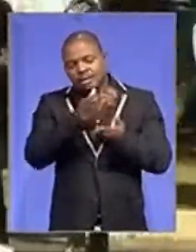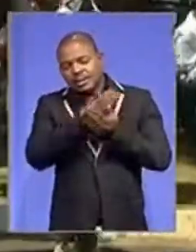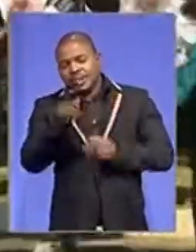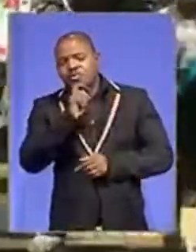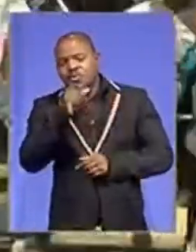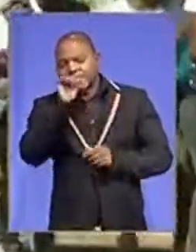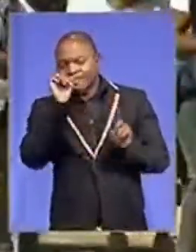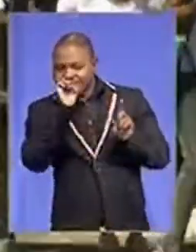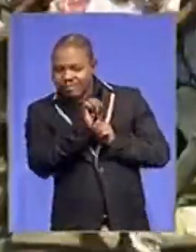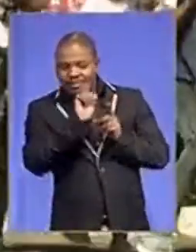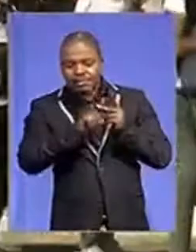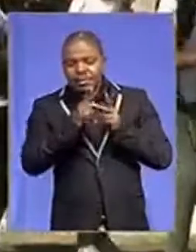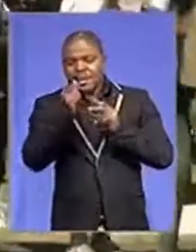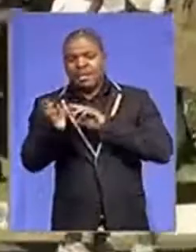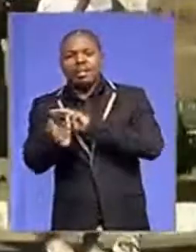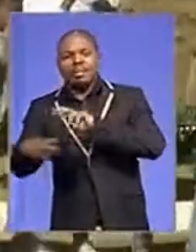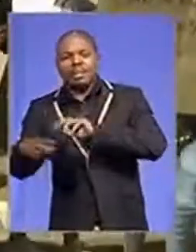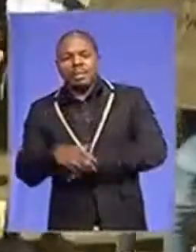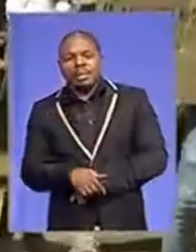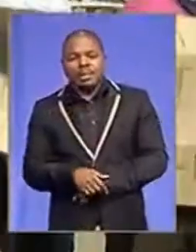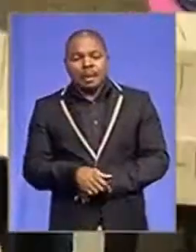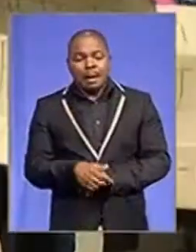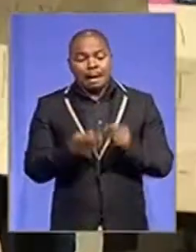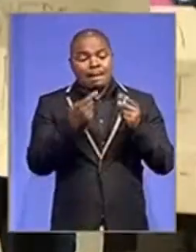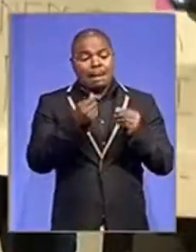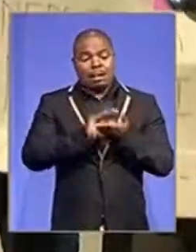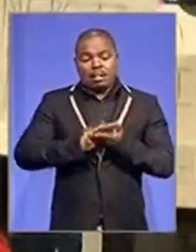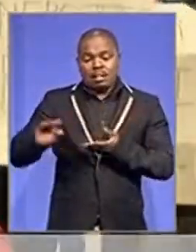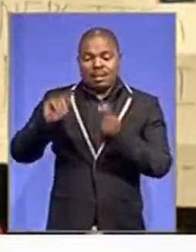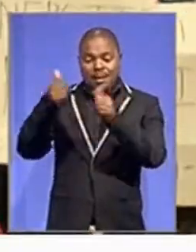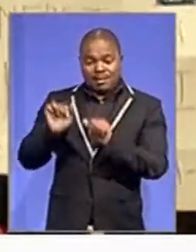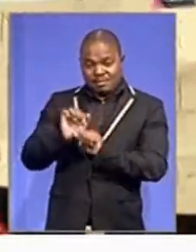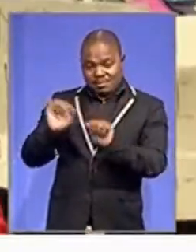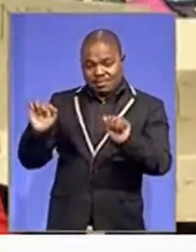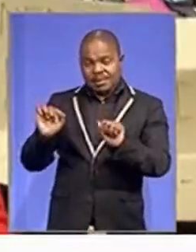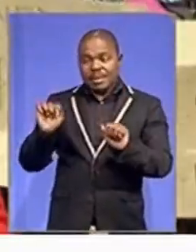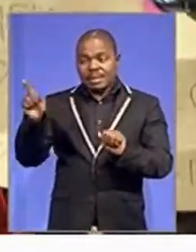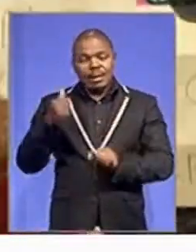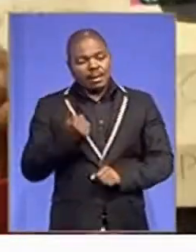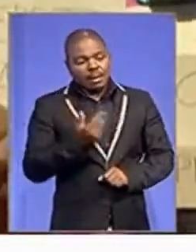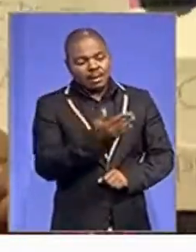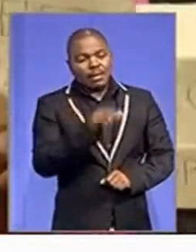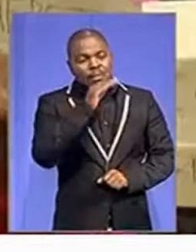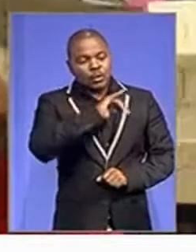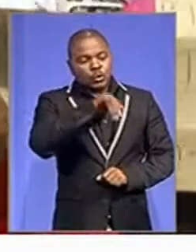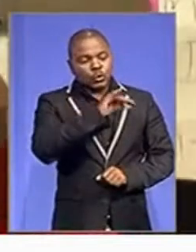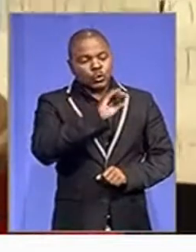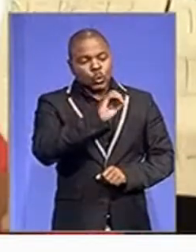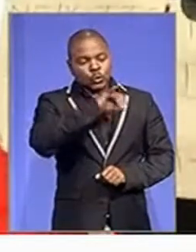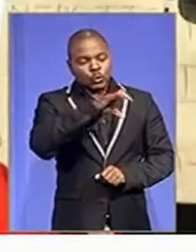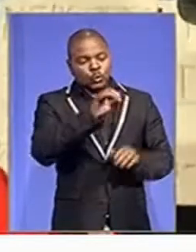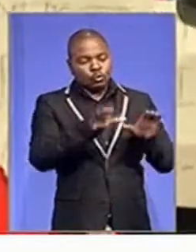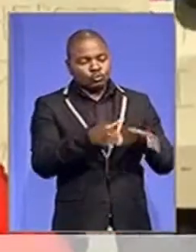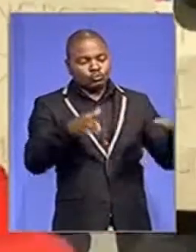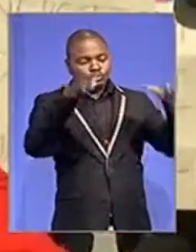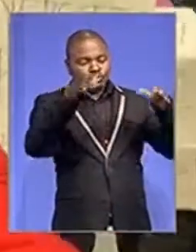utswa tjhelete tsa setjhaba. Tjhelete e ne kena di-accounting e neng ba e claim e ne ile hore Jojo tank hore e